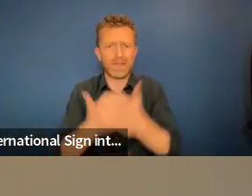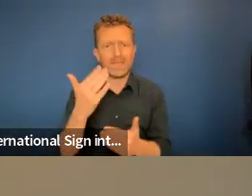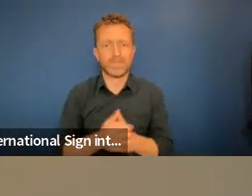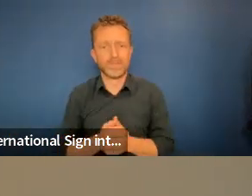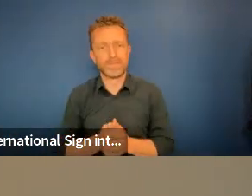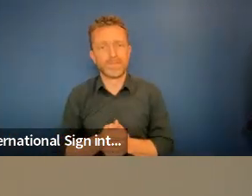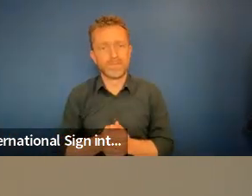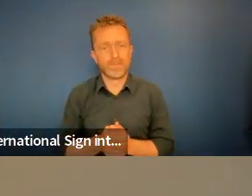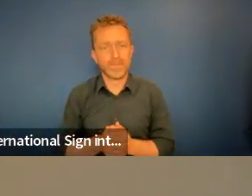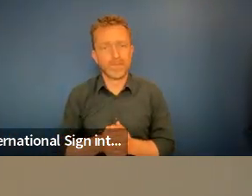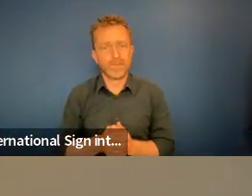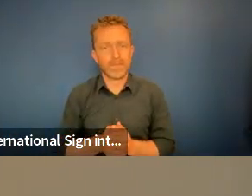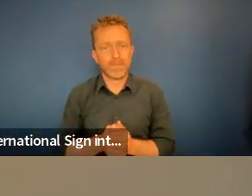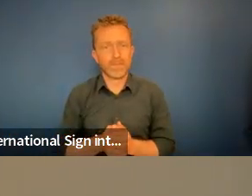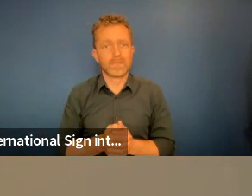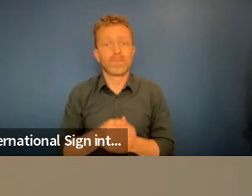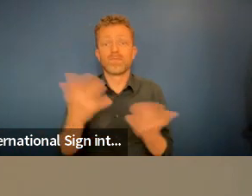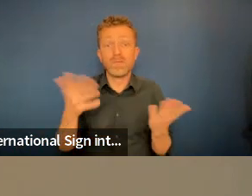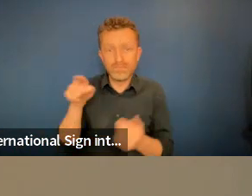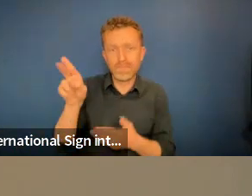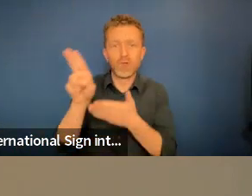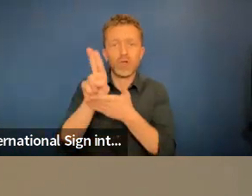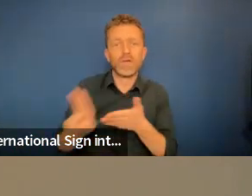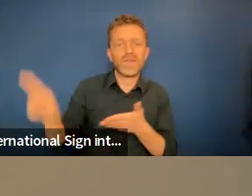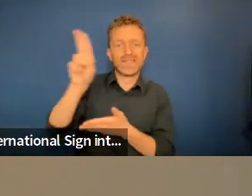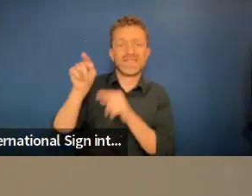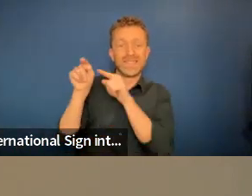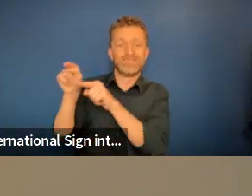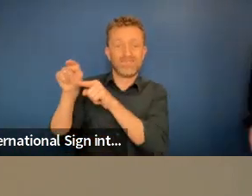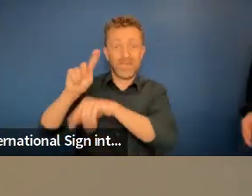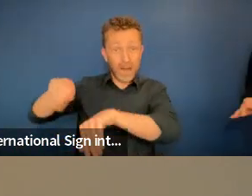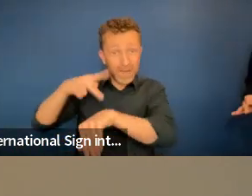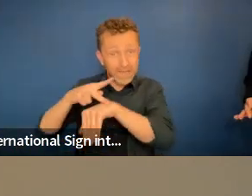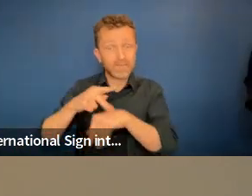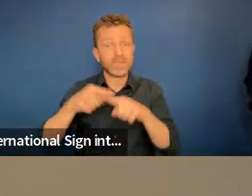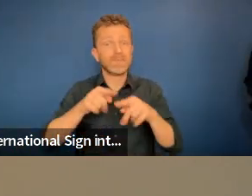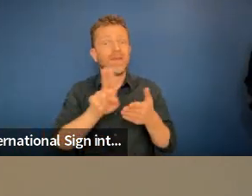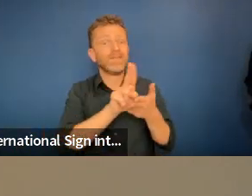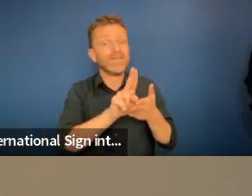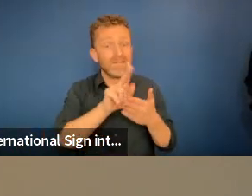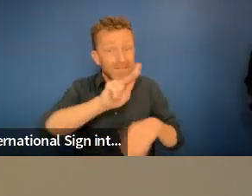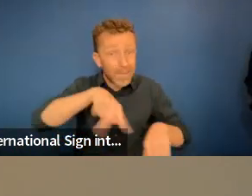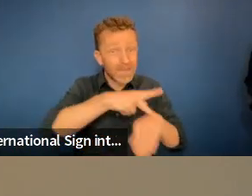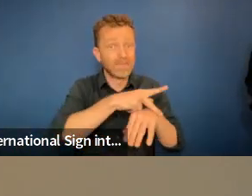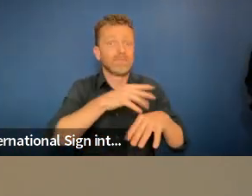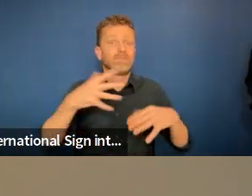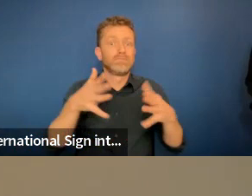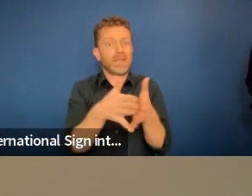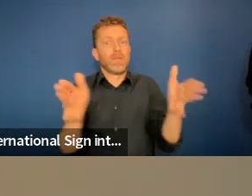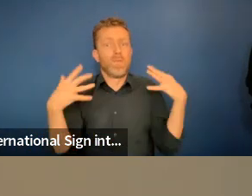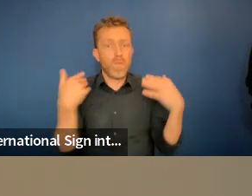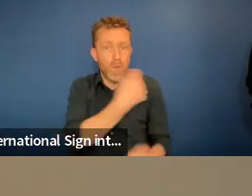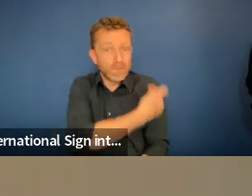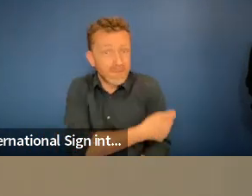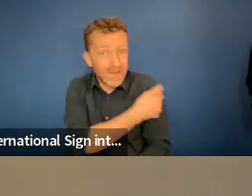now. Other contracted healthcare institutions are the University of the East Ramon Magsaysay Memorial Medical Center in